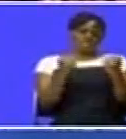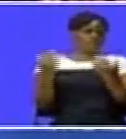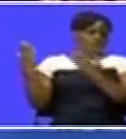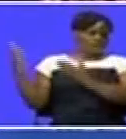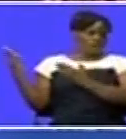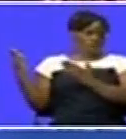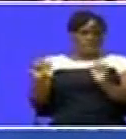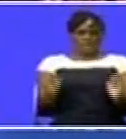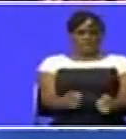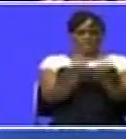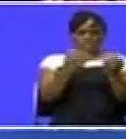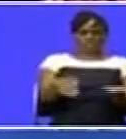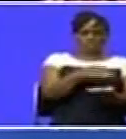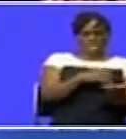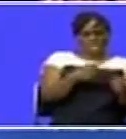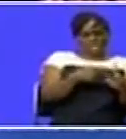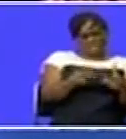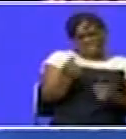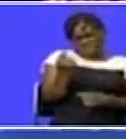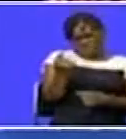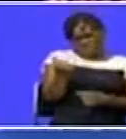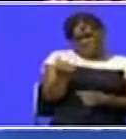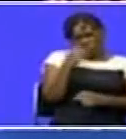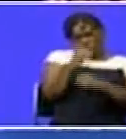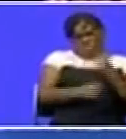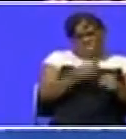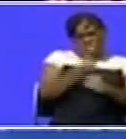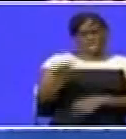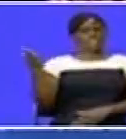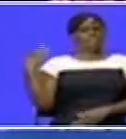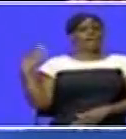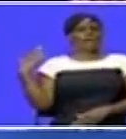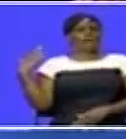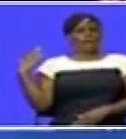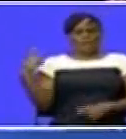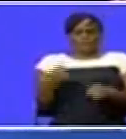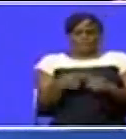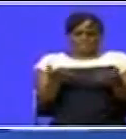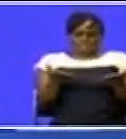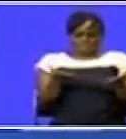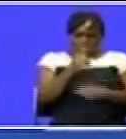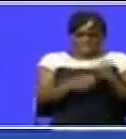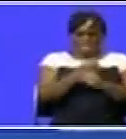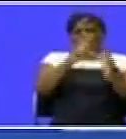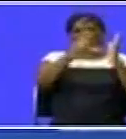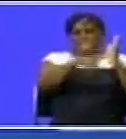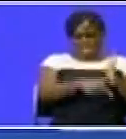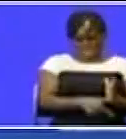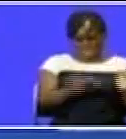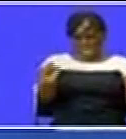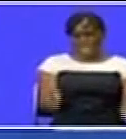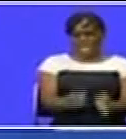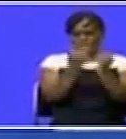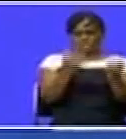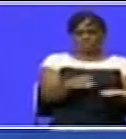This rescue center began a few years ago in honor of freedom fighter Mekatilili Wamenza. But years later, it has turned out to be a